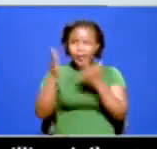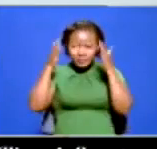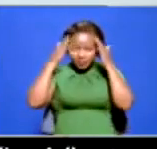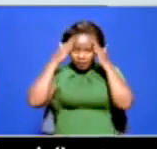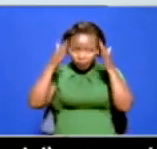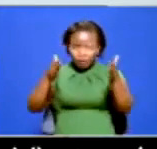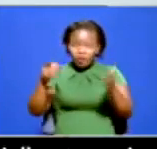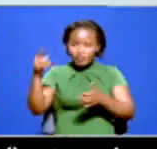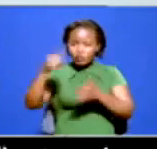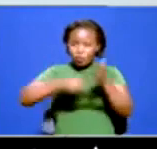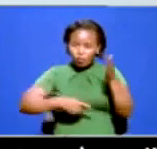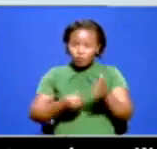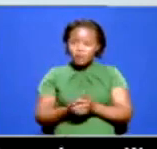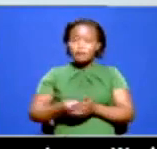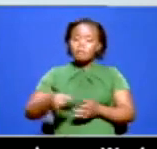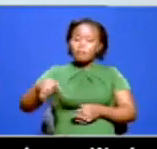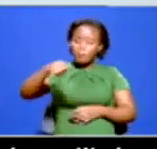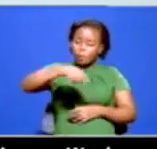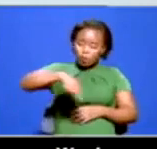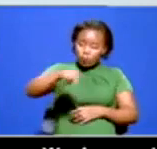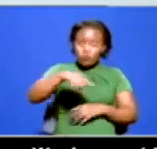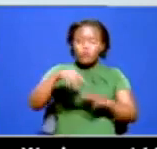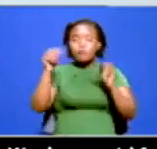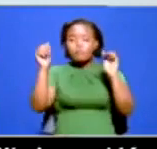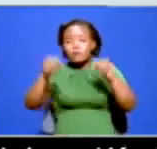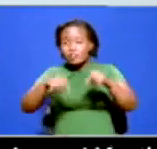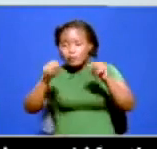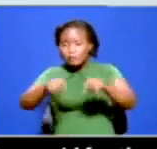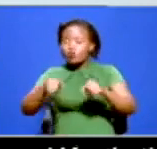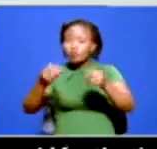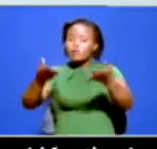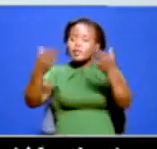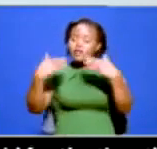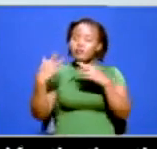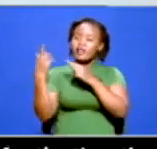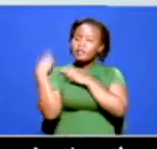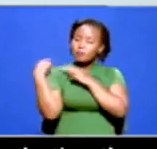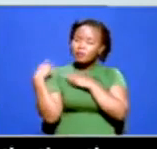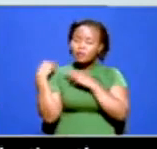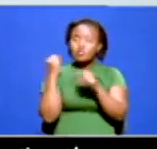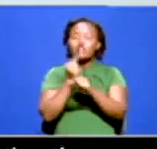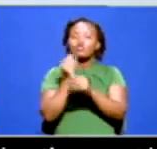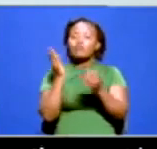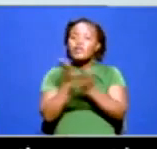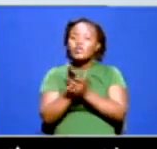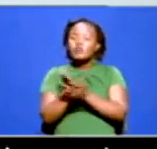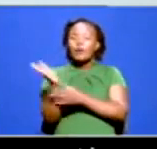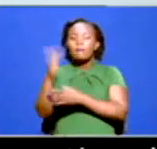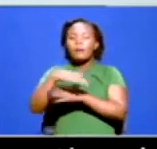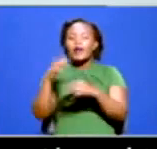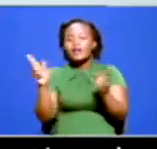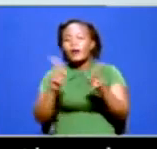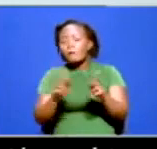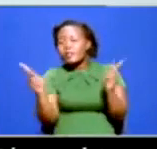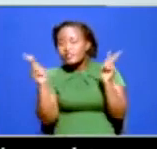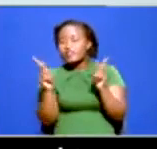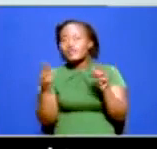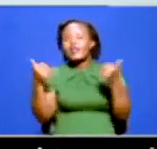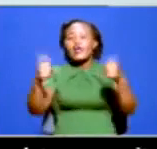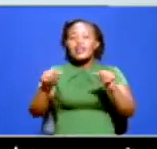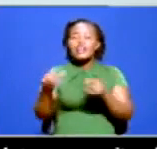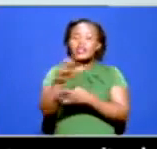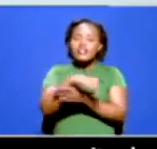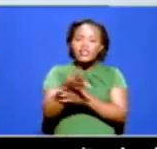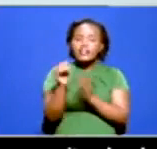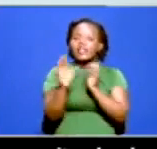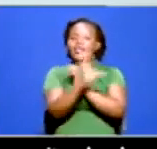us being able to be tasked to restore peace in any part of this country that has got challenges